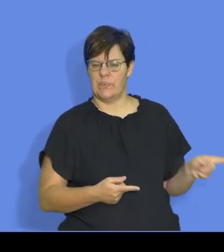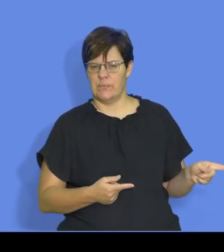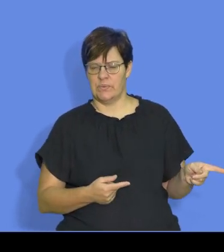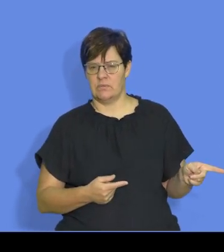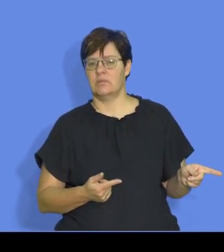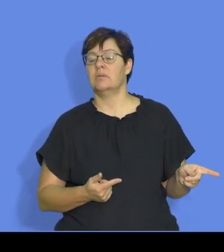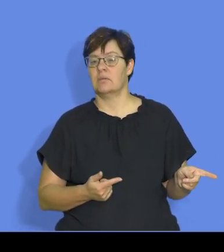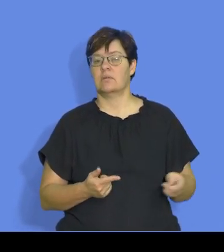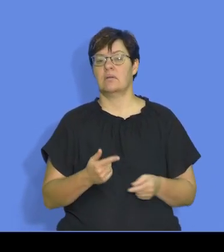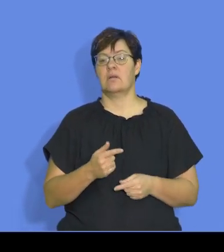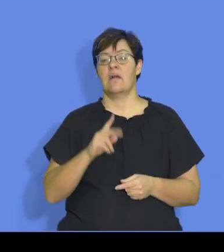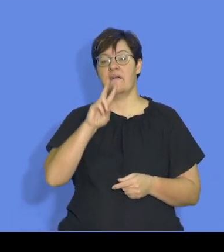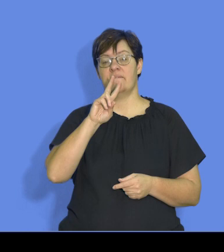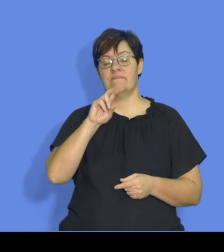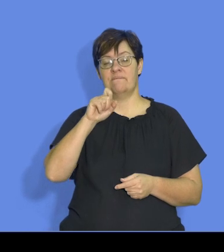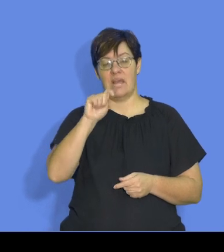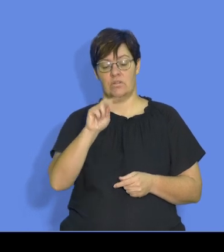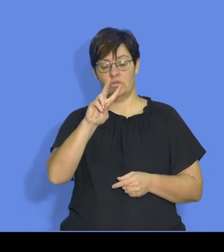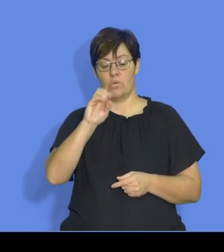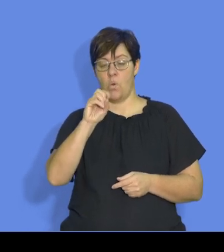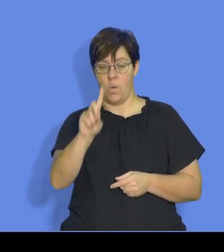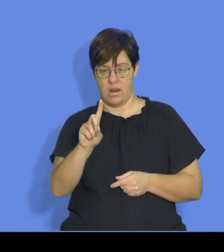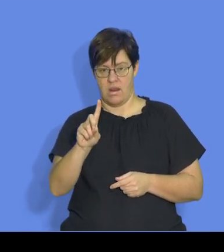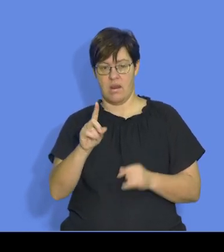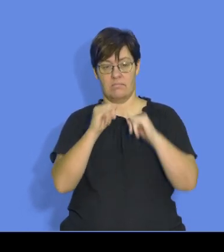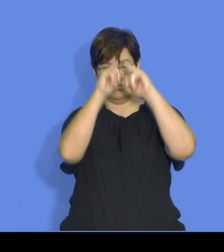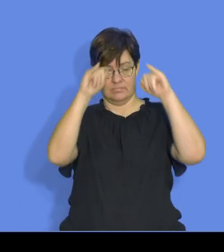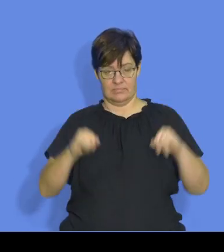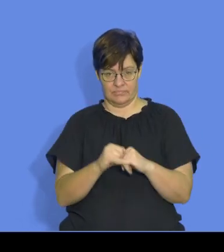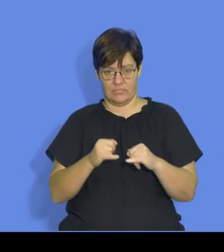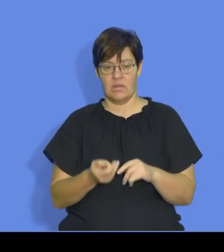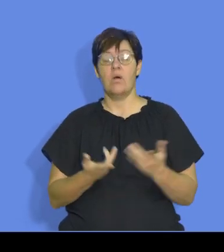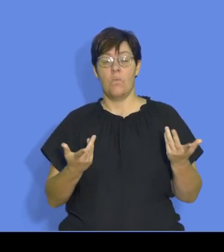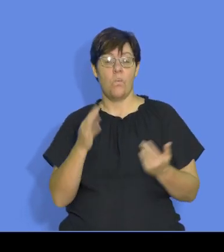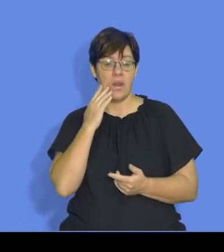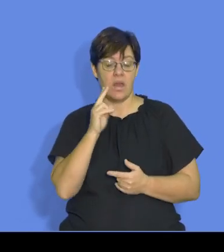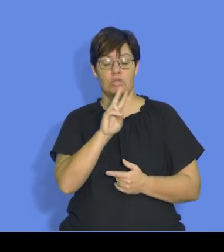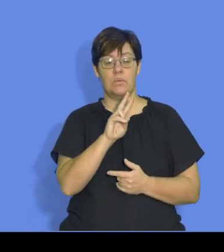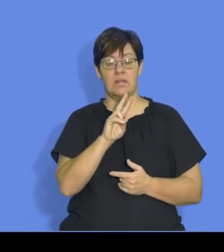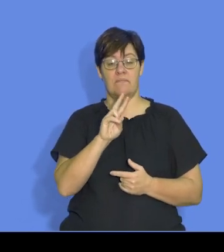VAT 201 return has to be submitted on or before the 25th of the month